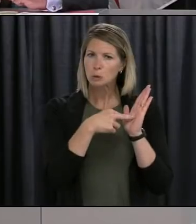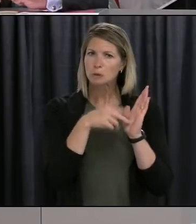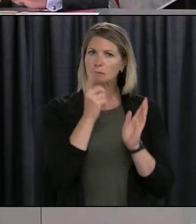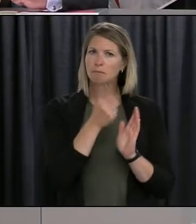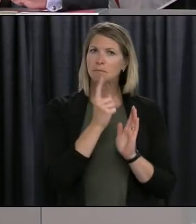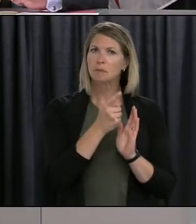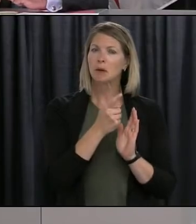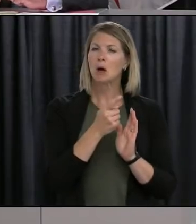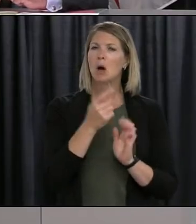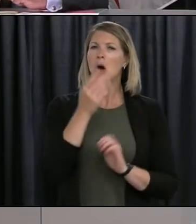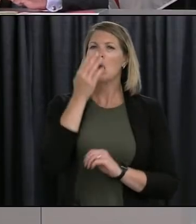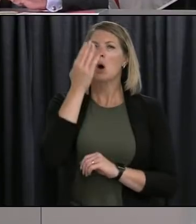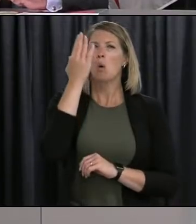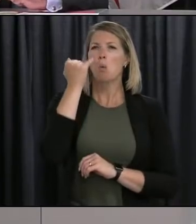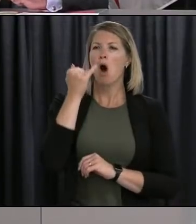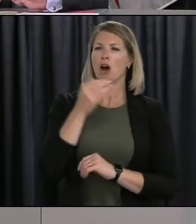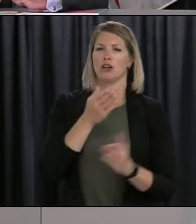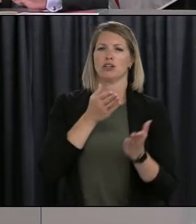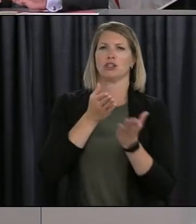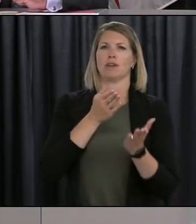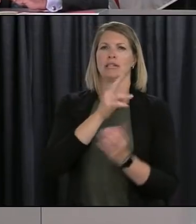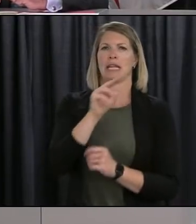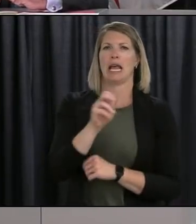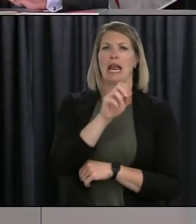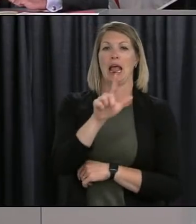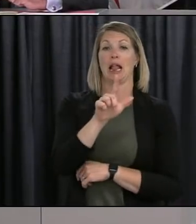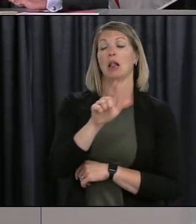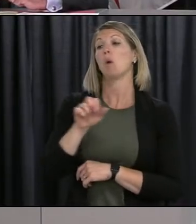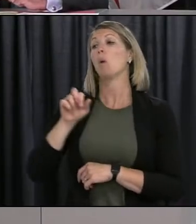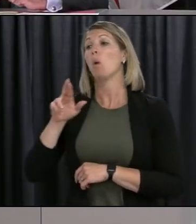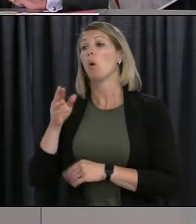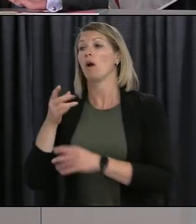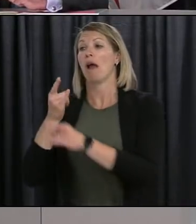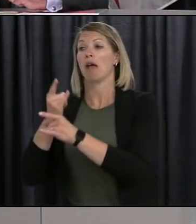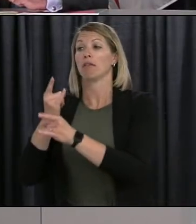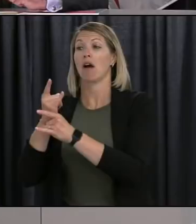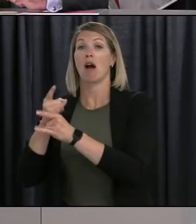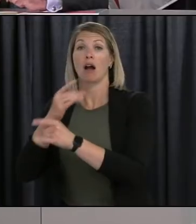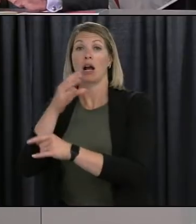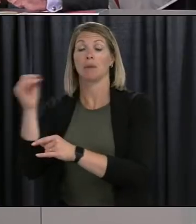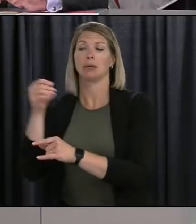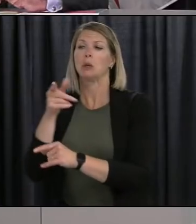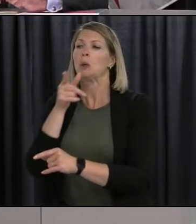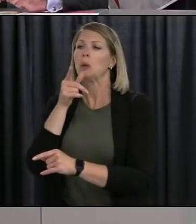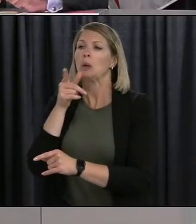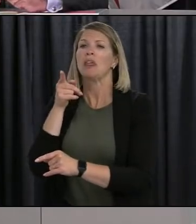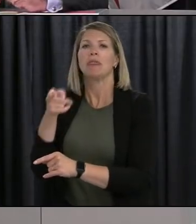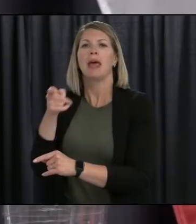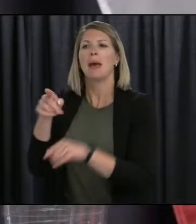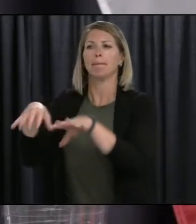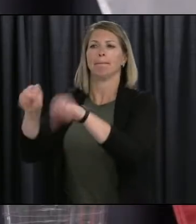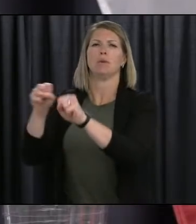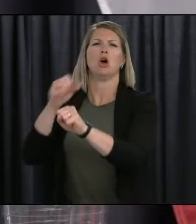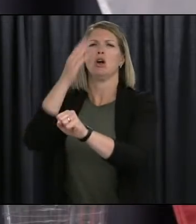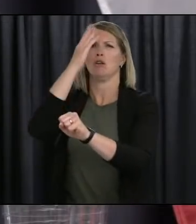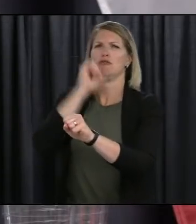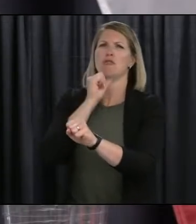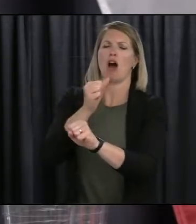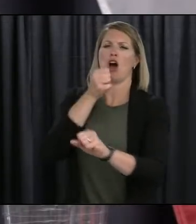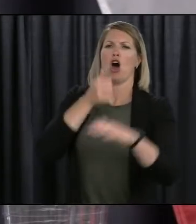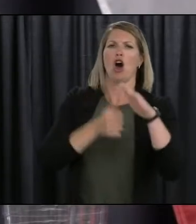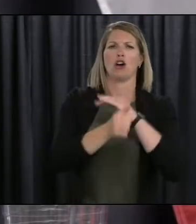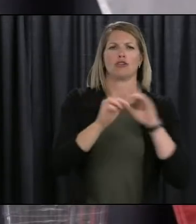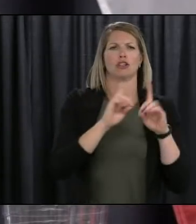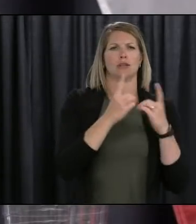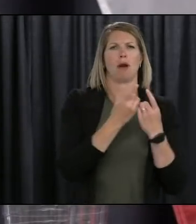NL? Why can't public health step in here and lay a fine down in light of what we've seen? The health department